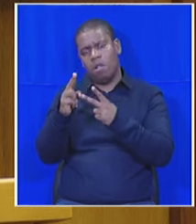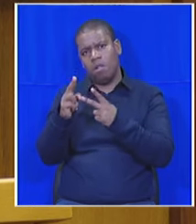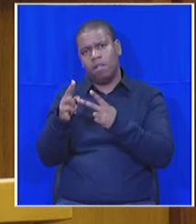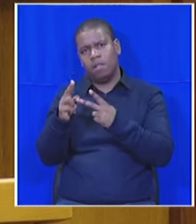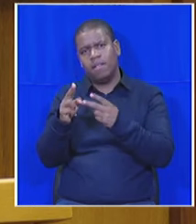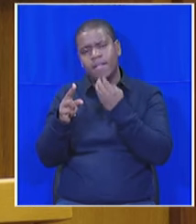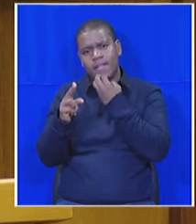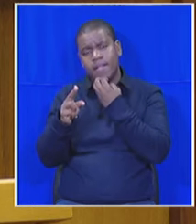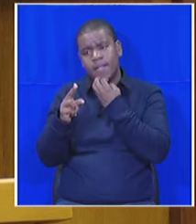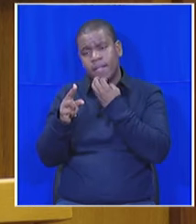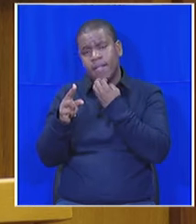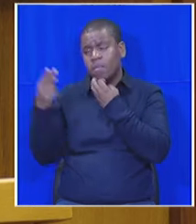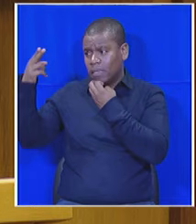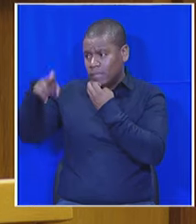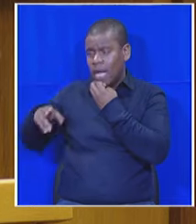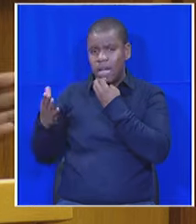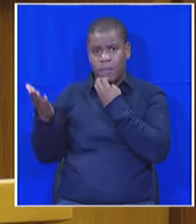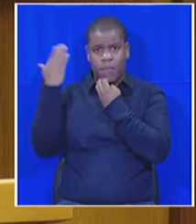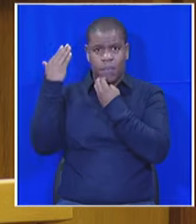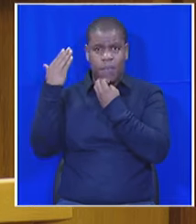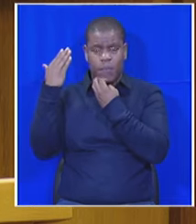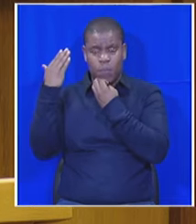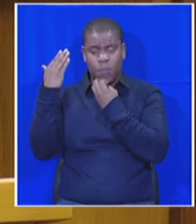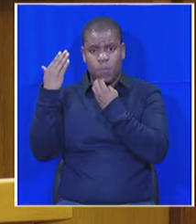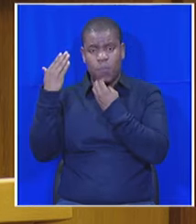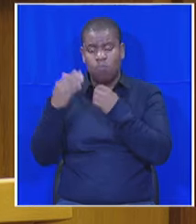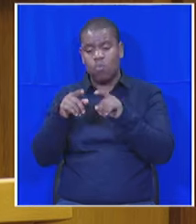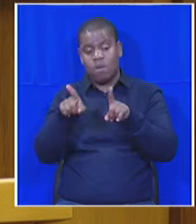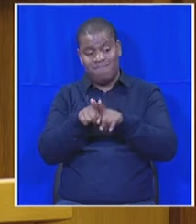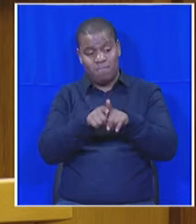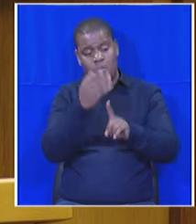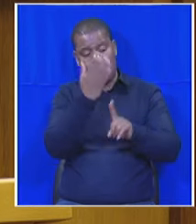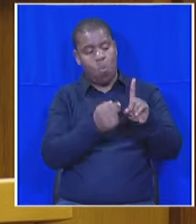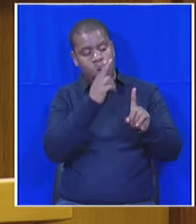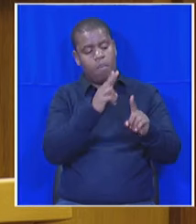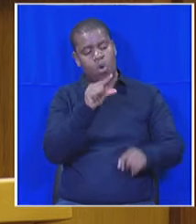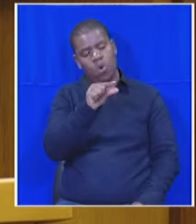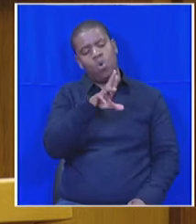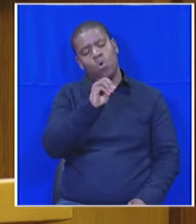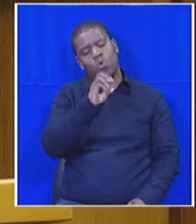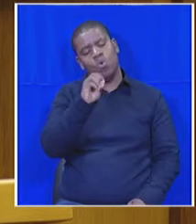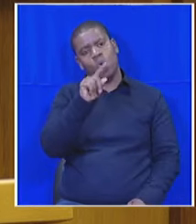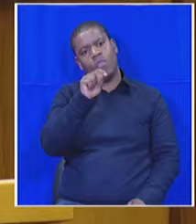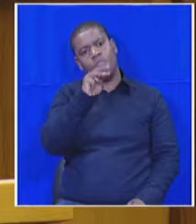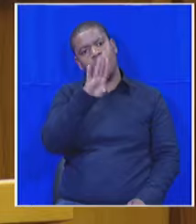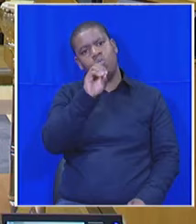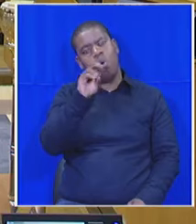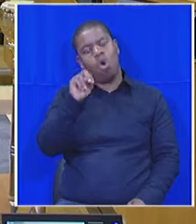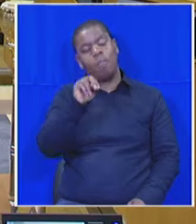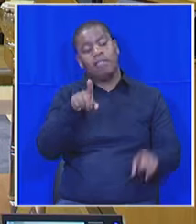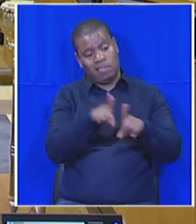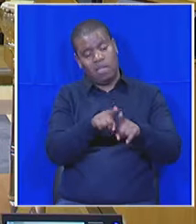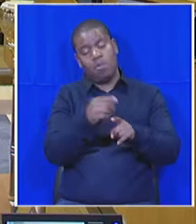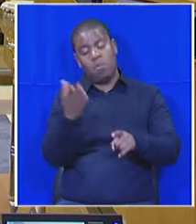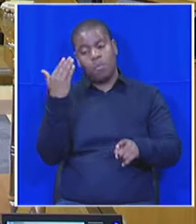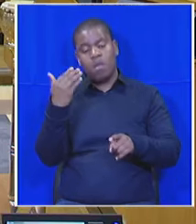in the struggle, even though that is sitting on the left, are honored. Thanks, Chairperson. Thank